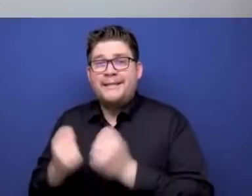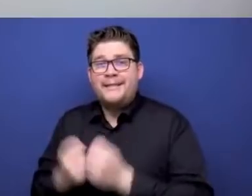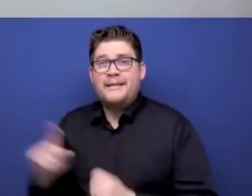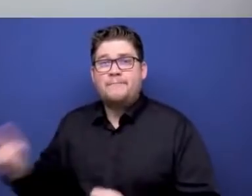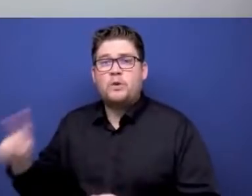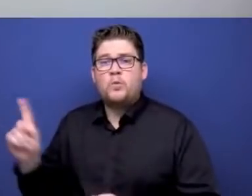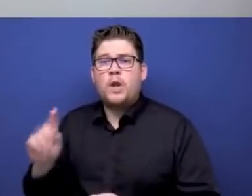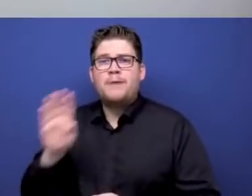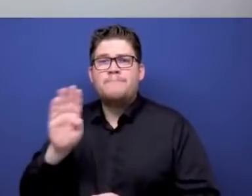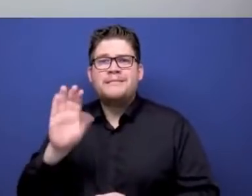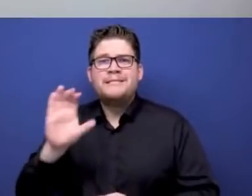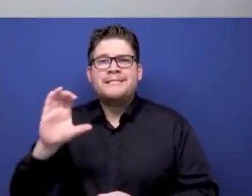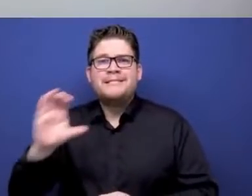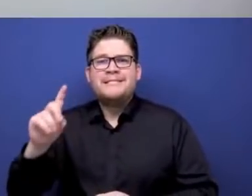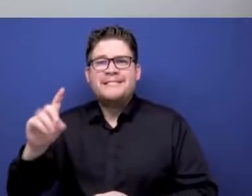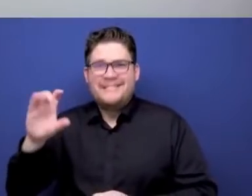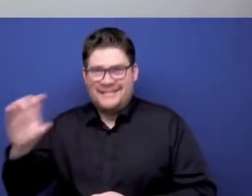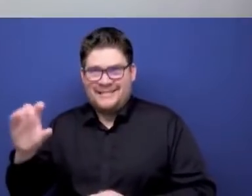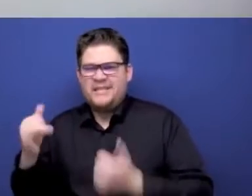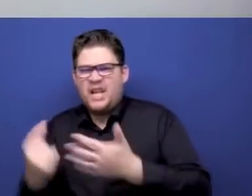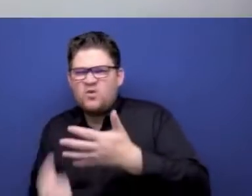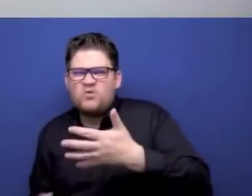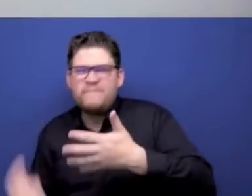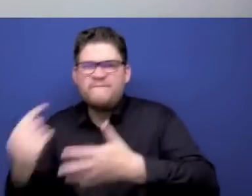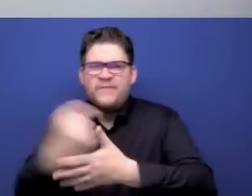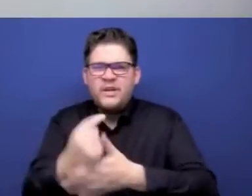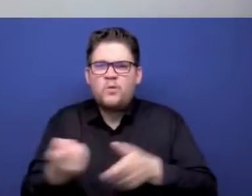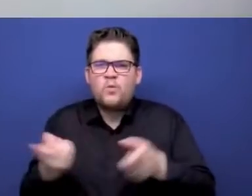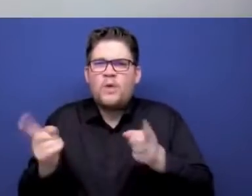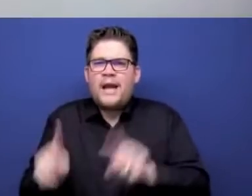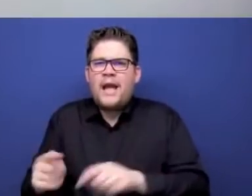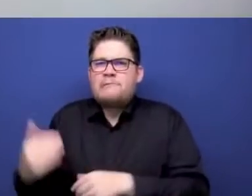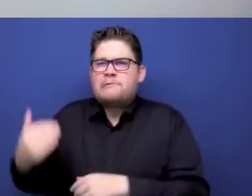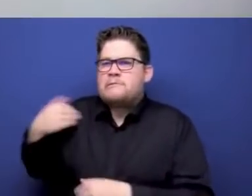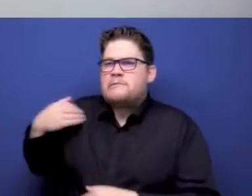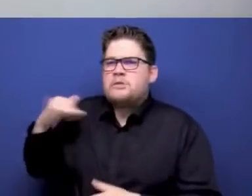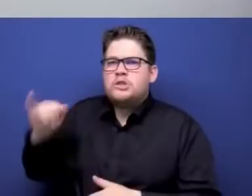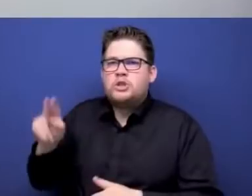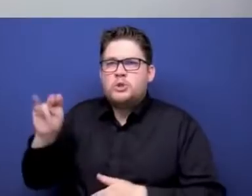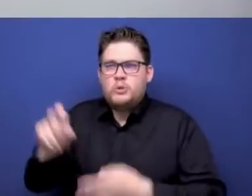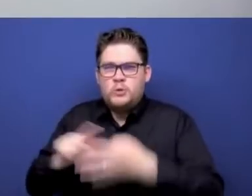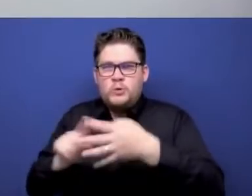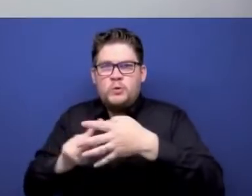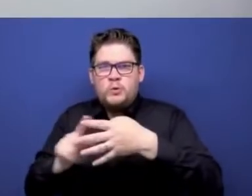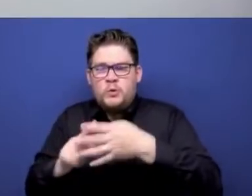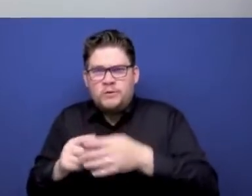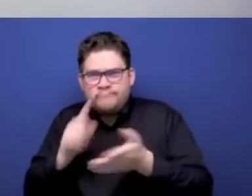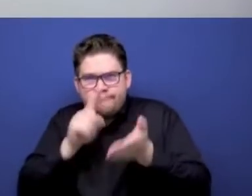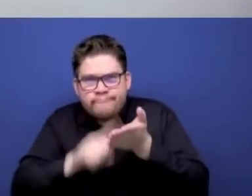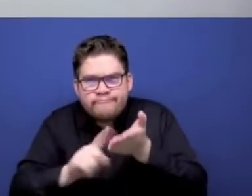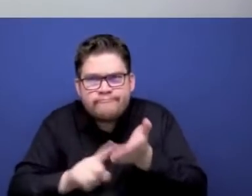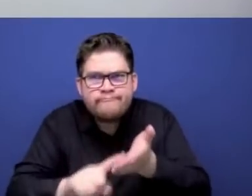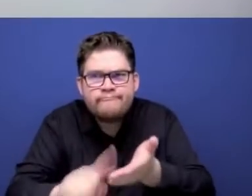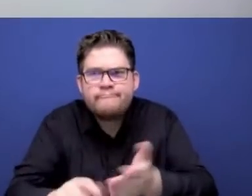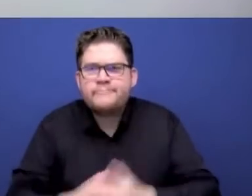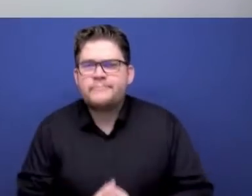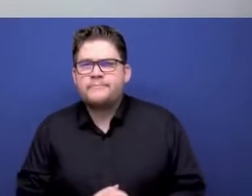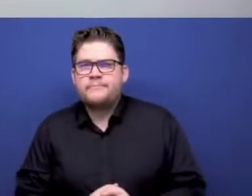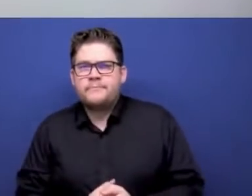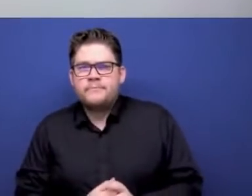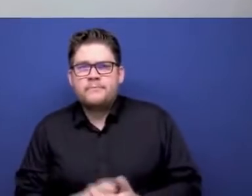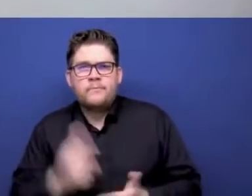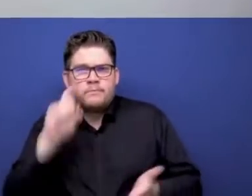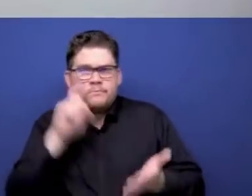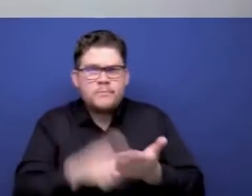find particular neighborhoods or areas where we can have more support to people in